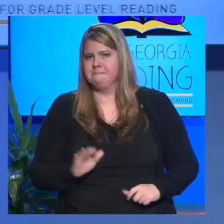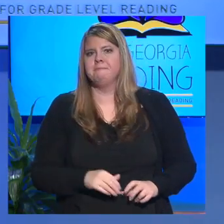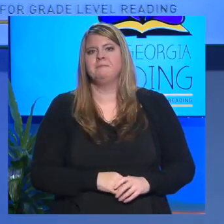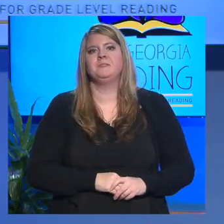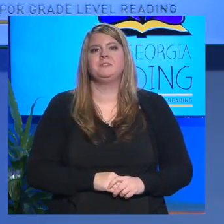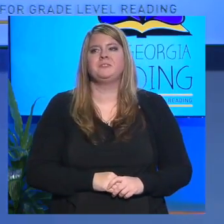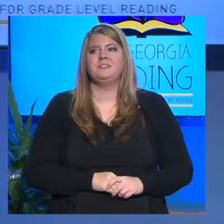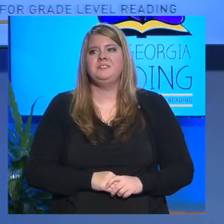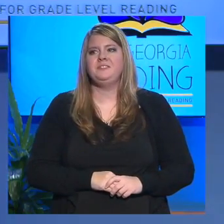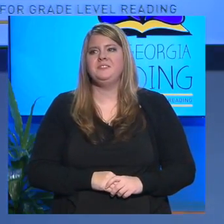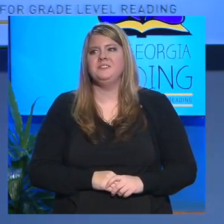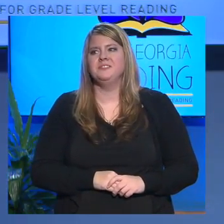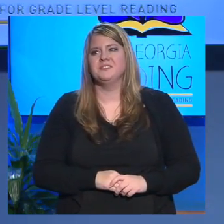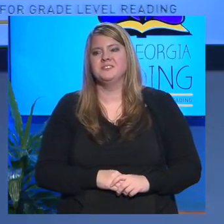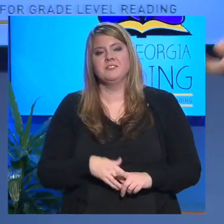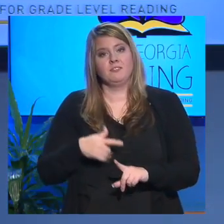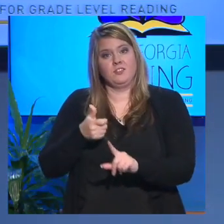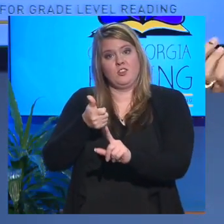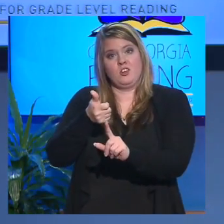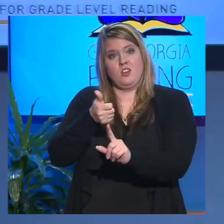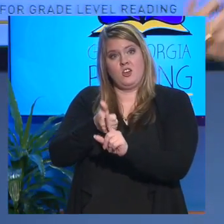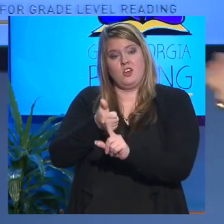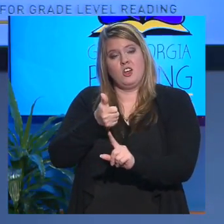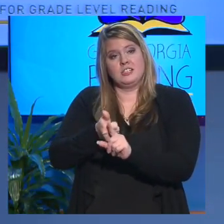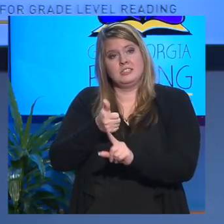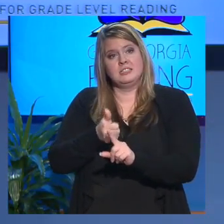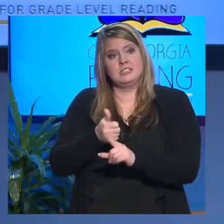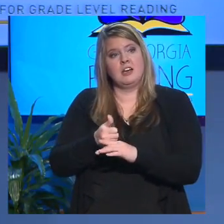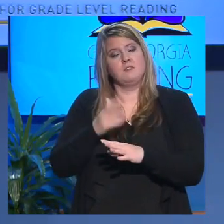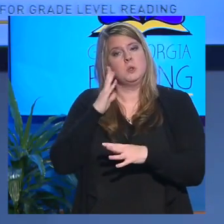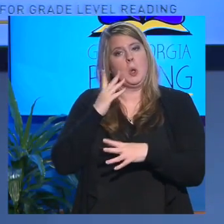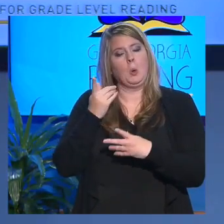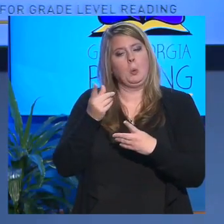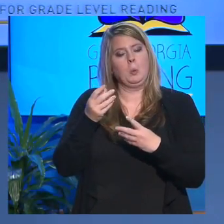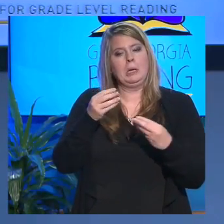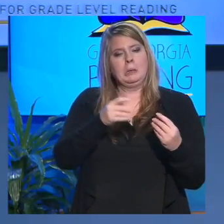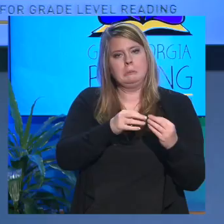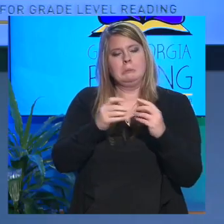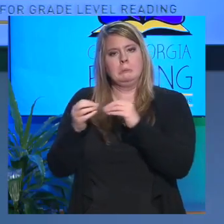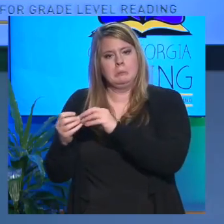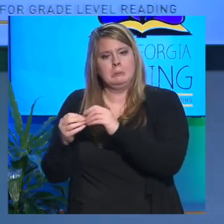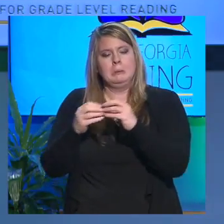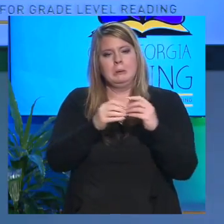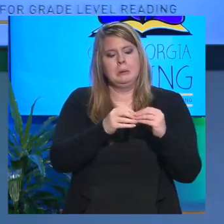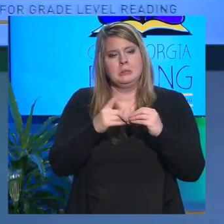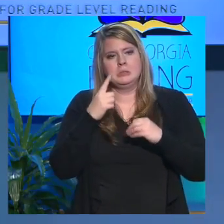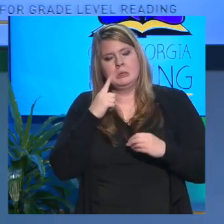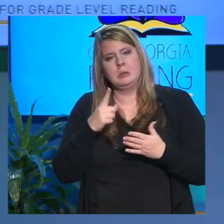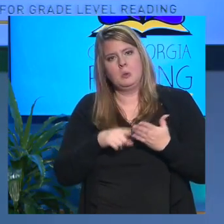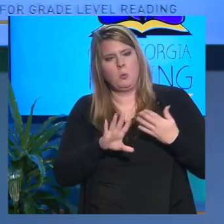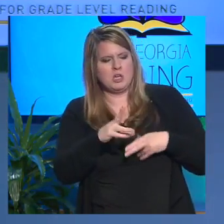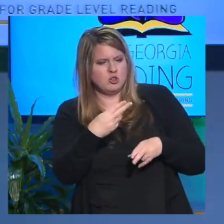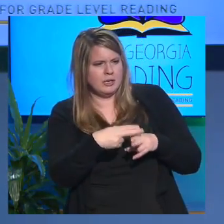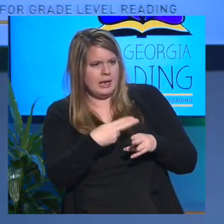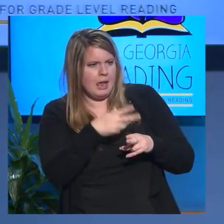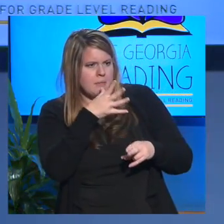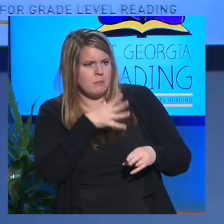And it was she that after we parlayed back and forth a few words, what's your name, sugar? Carmen.